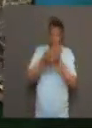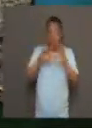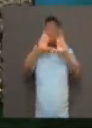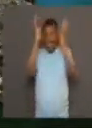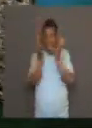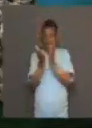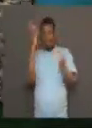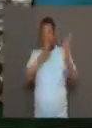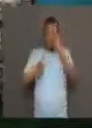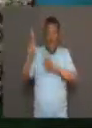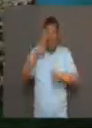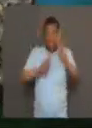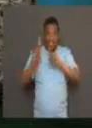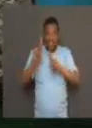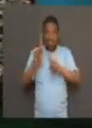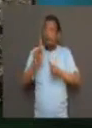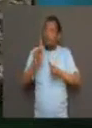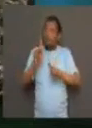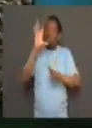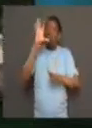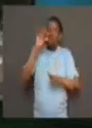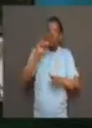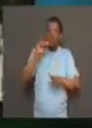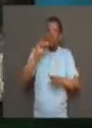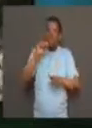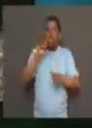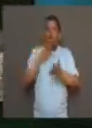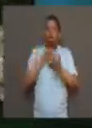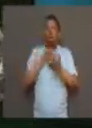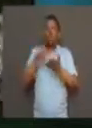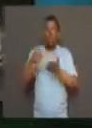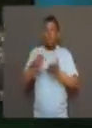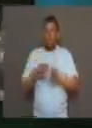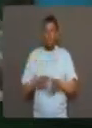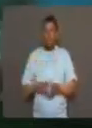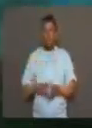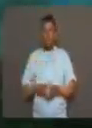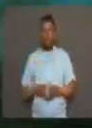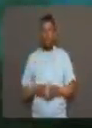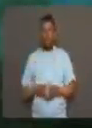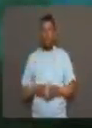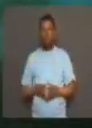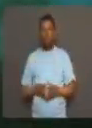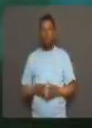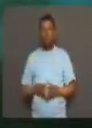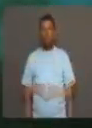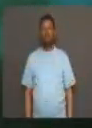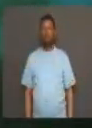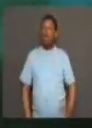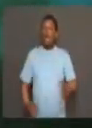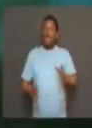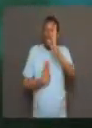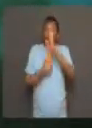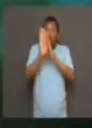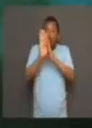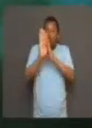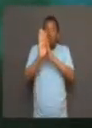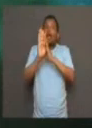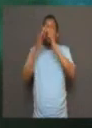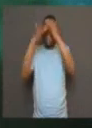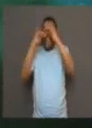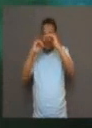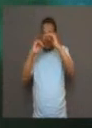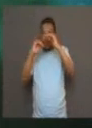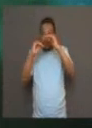thought to have been about 50 million. The growth rate